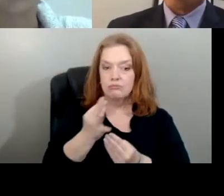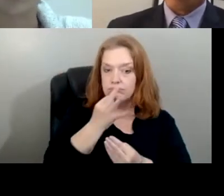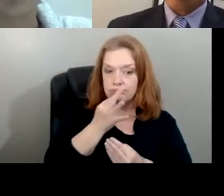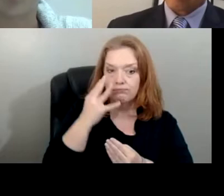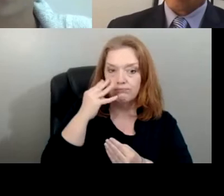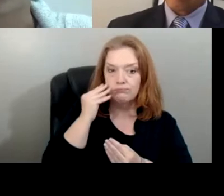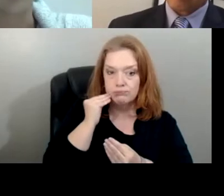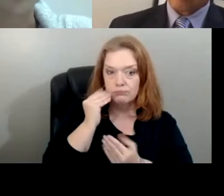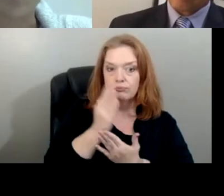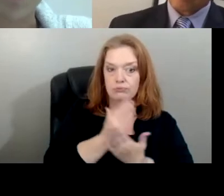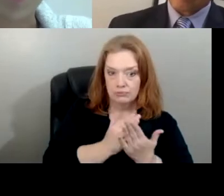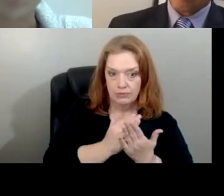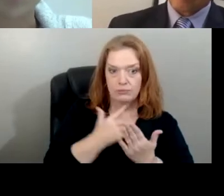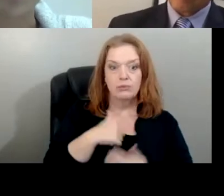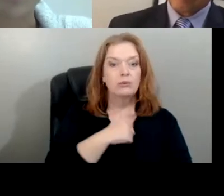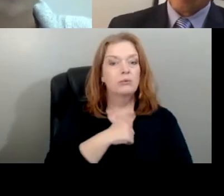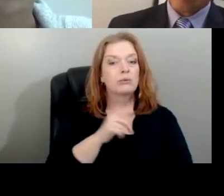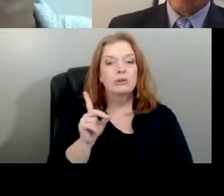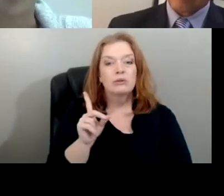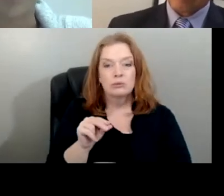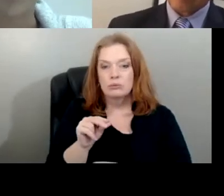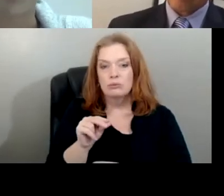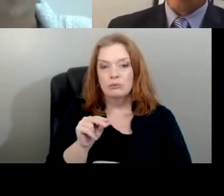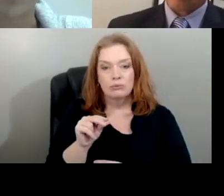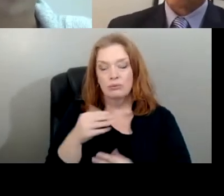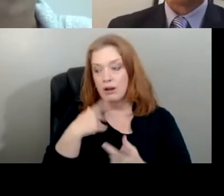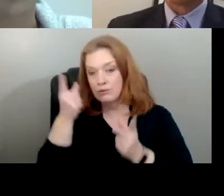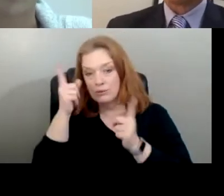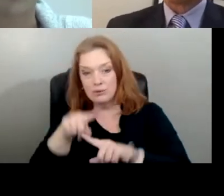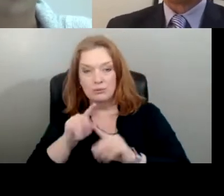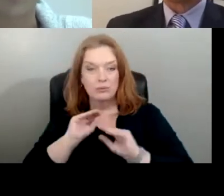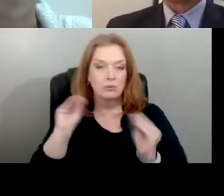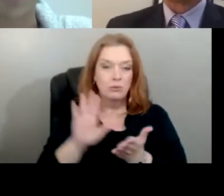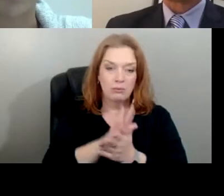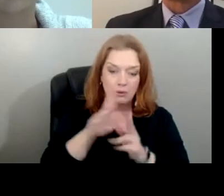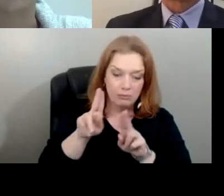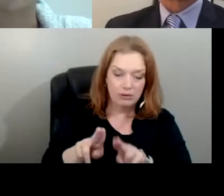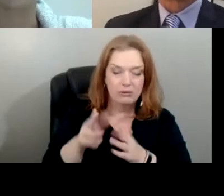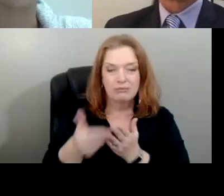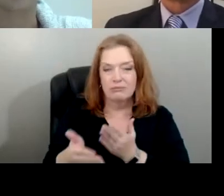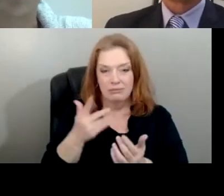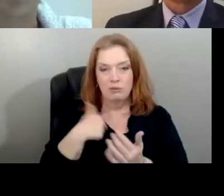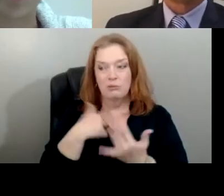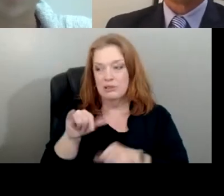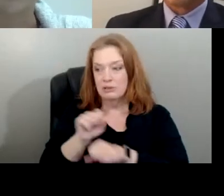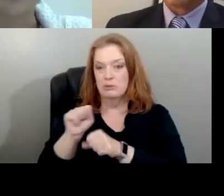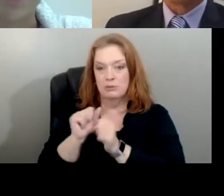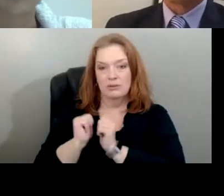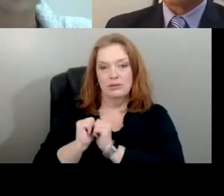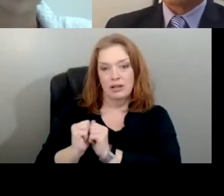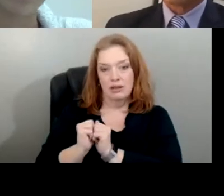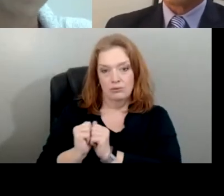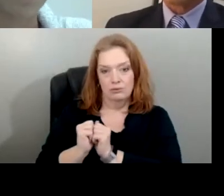we do with or without those agreements do end up working with the neighboring counties and or local